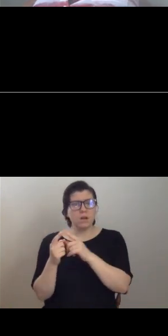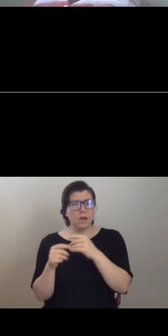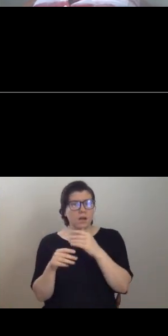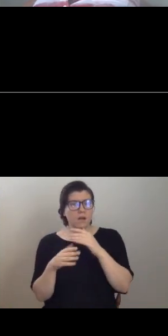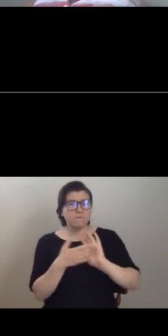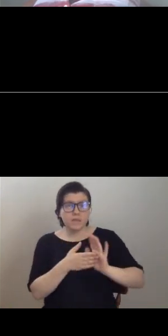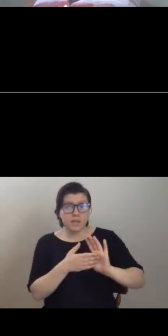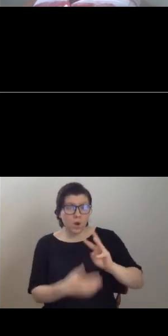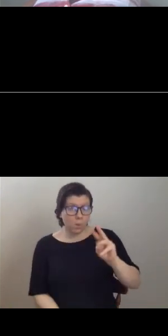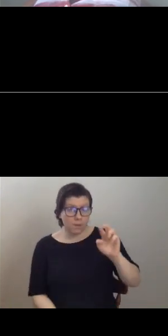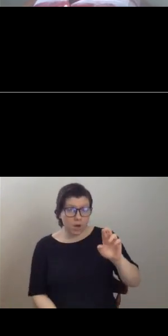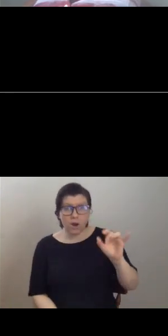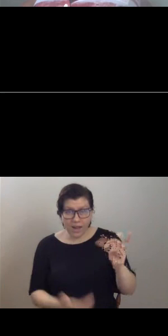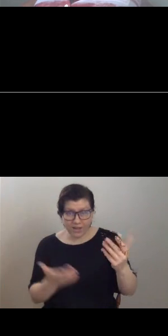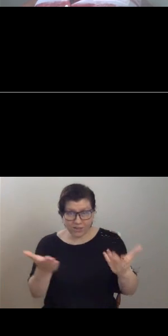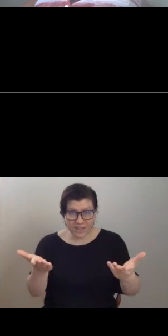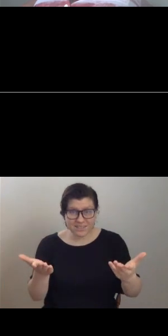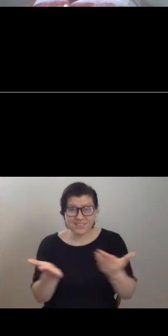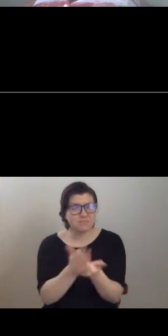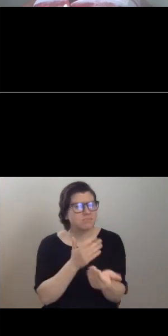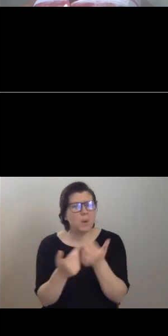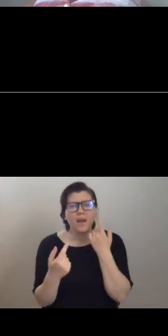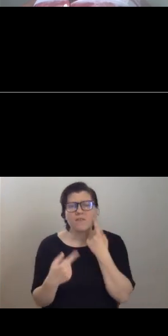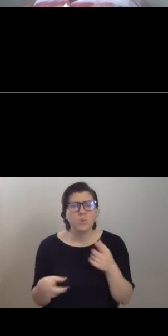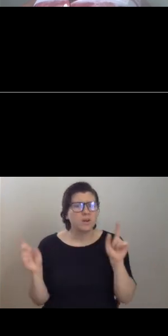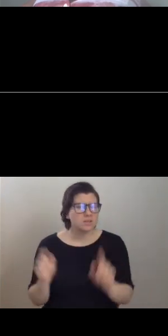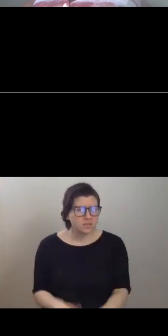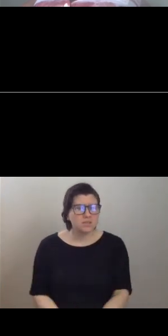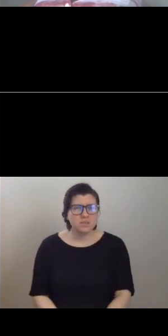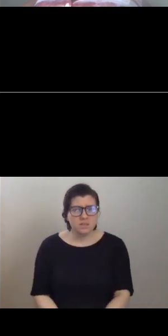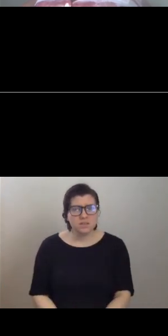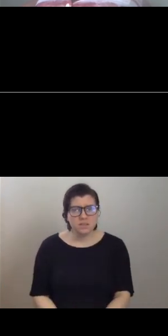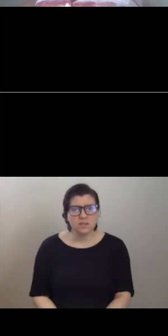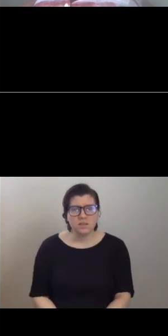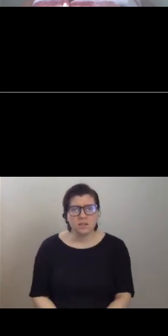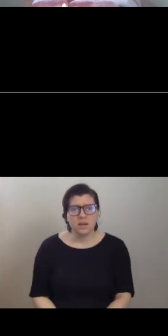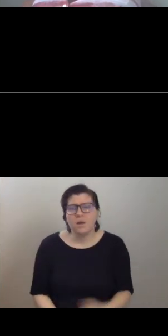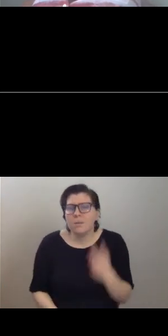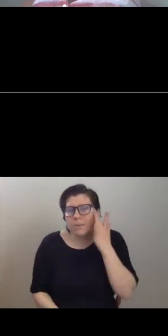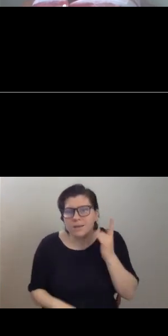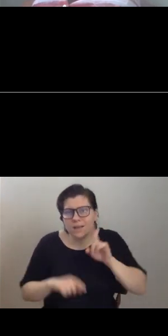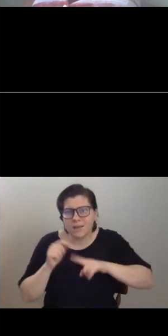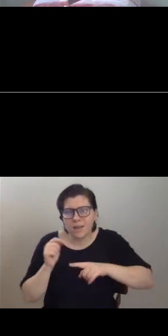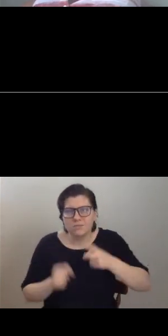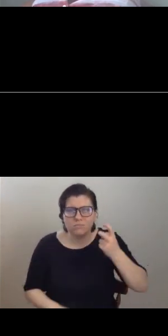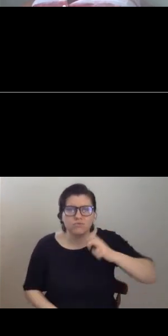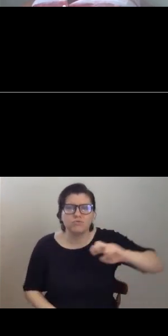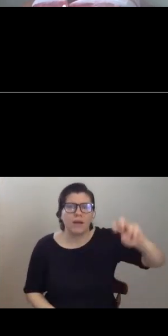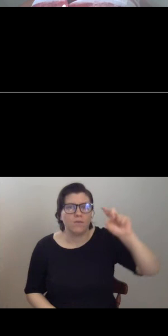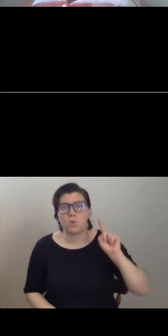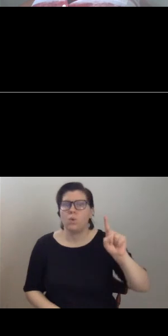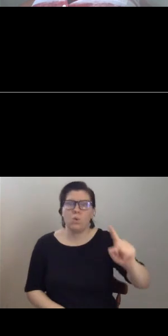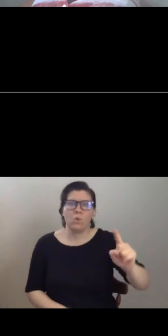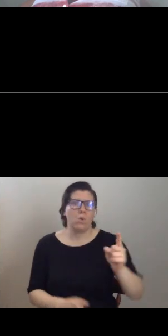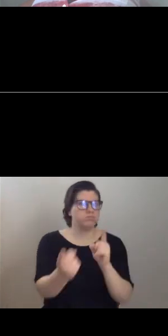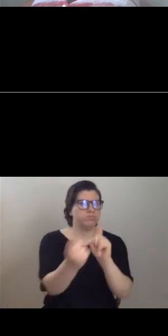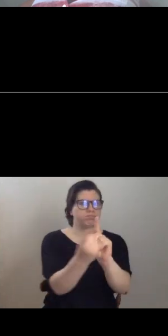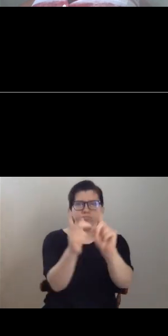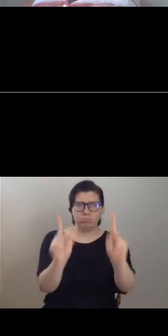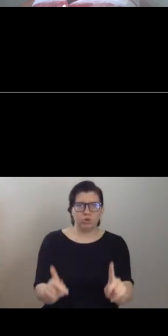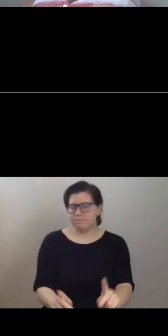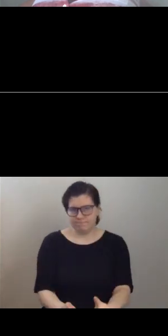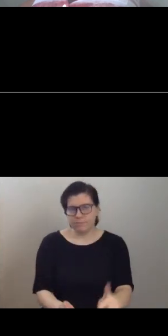webinars like this, whatever works, because I can't travel out to see people in person. I'm